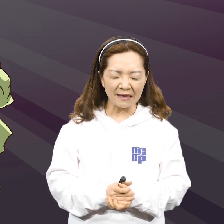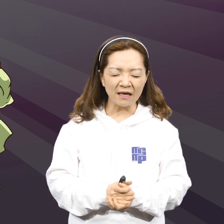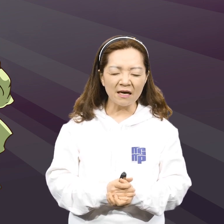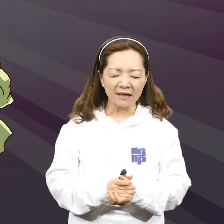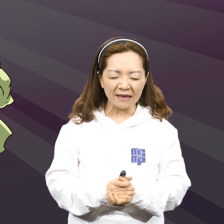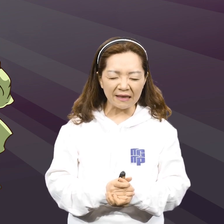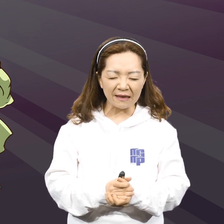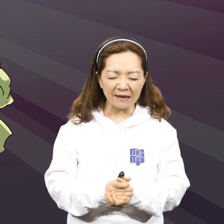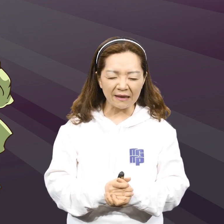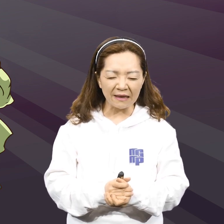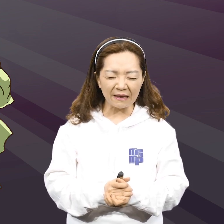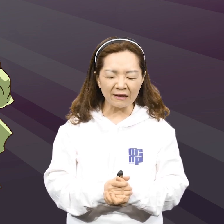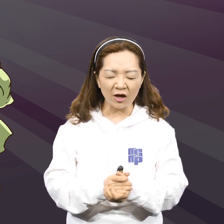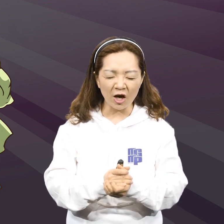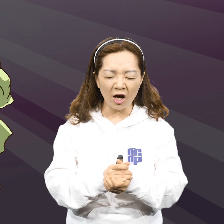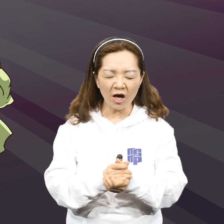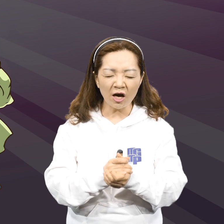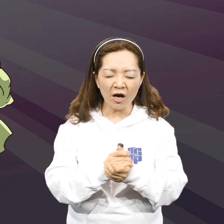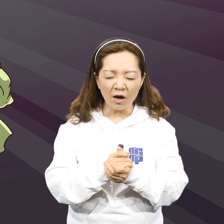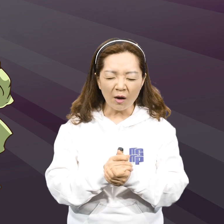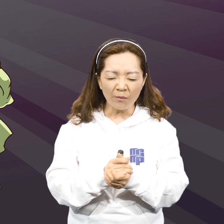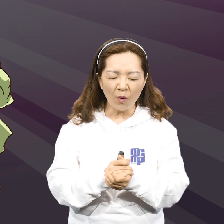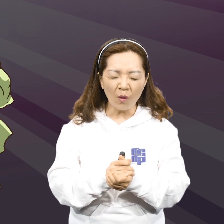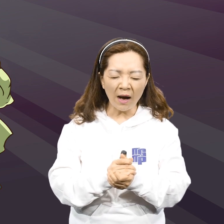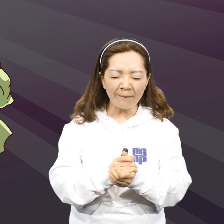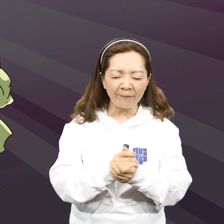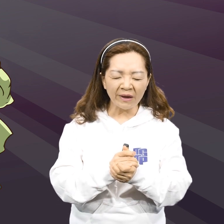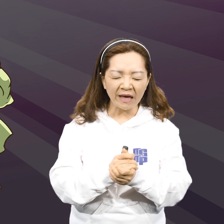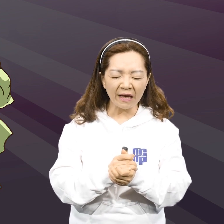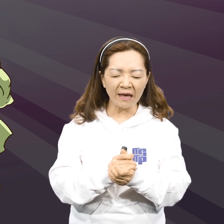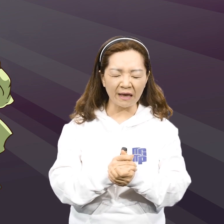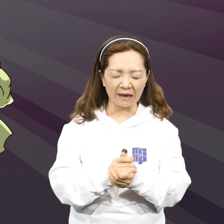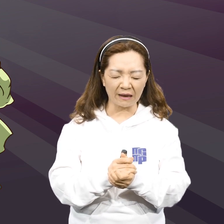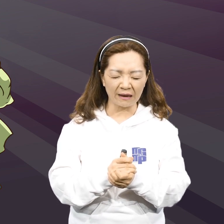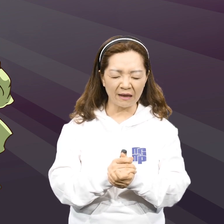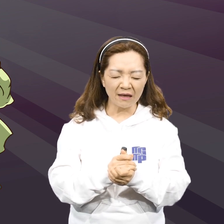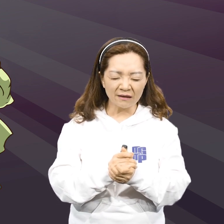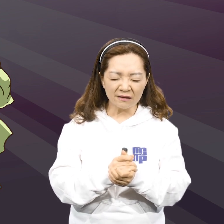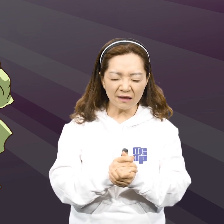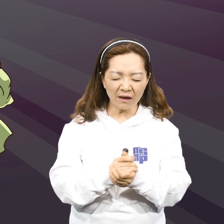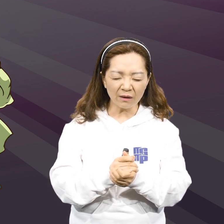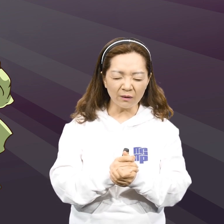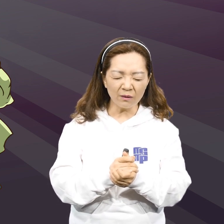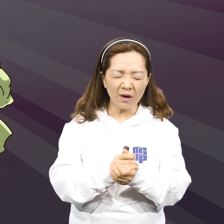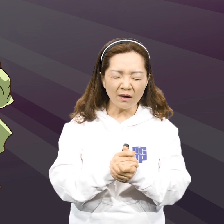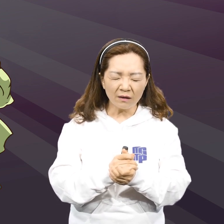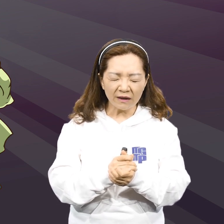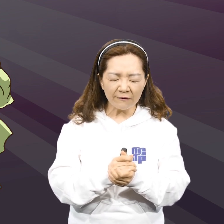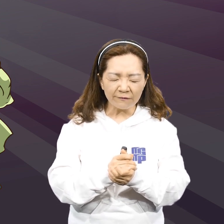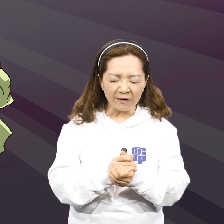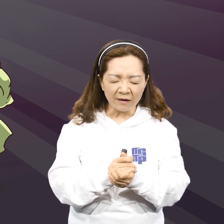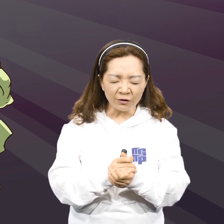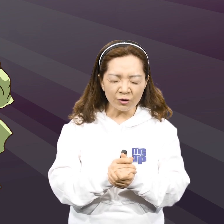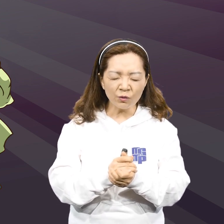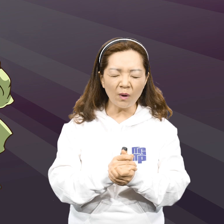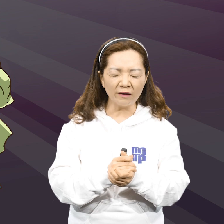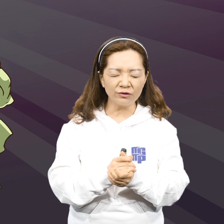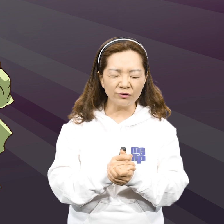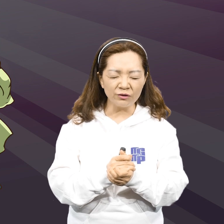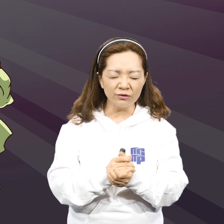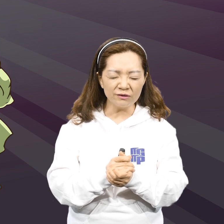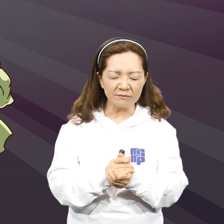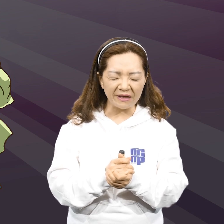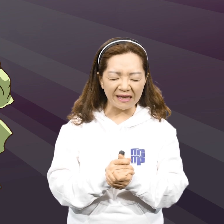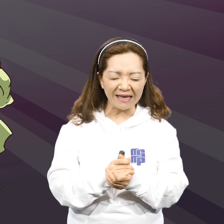is killing the Moab king. So, if you want